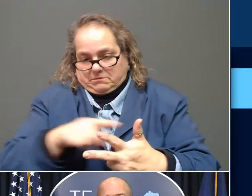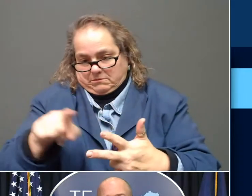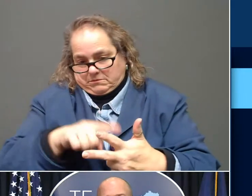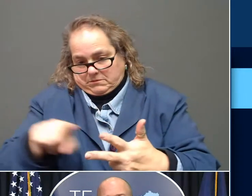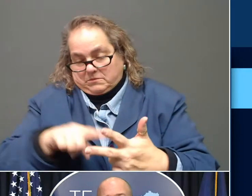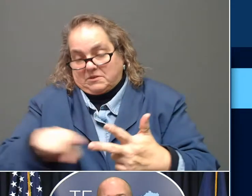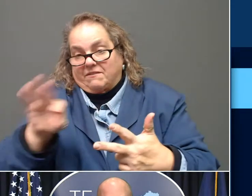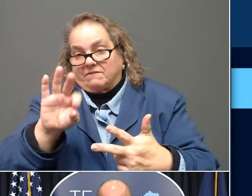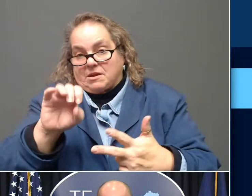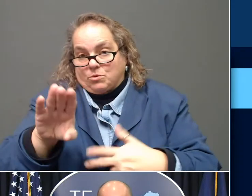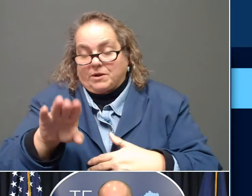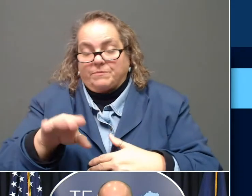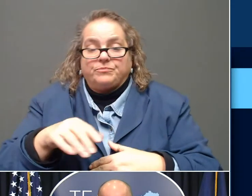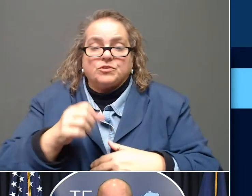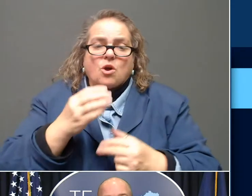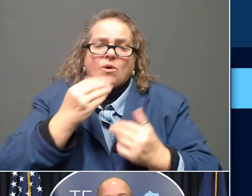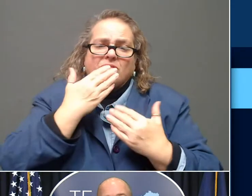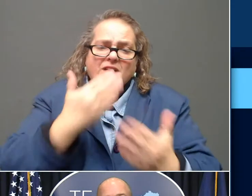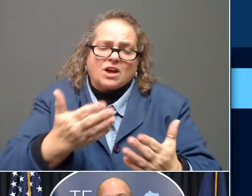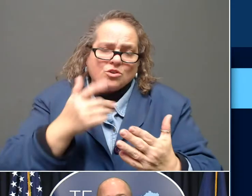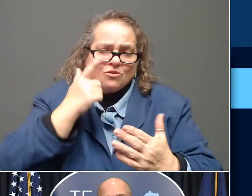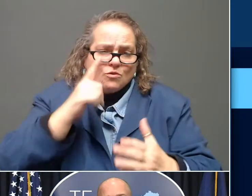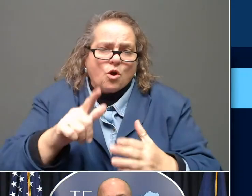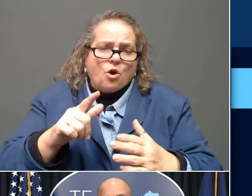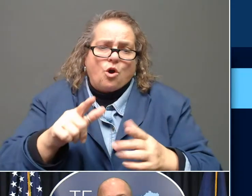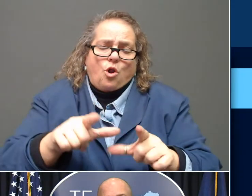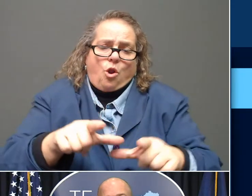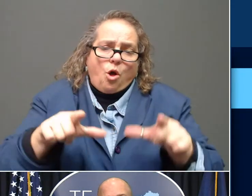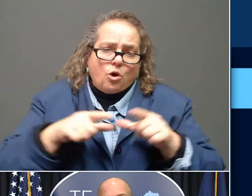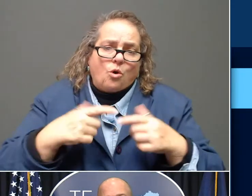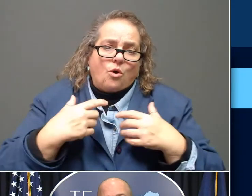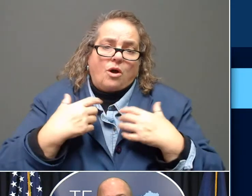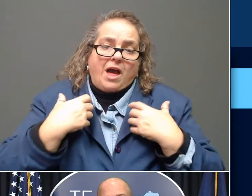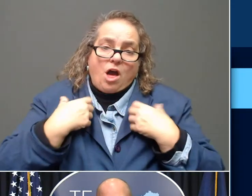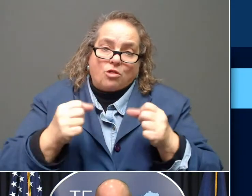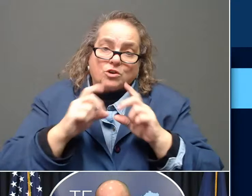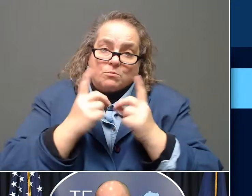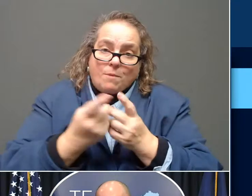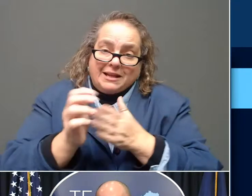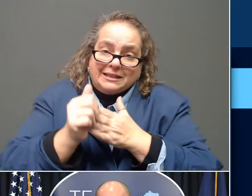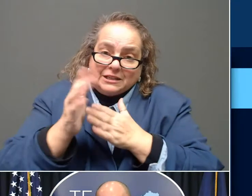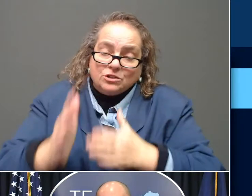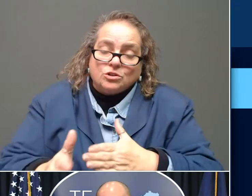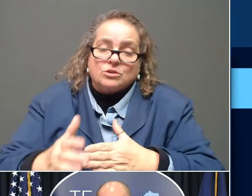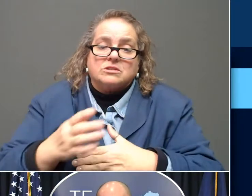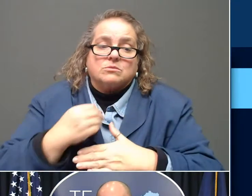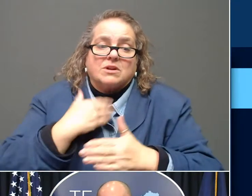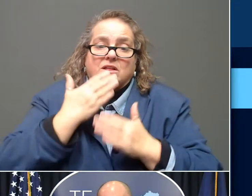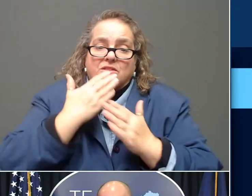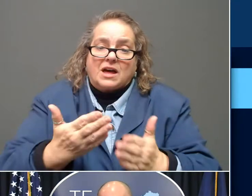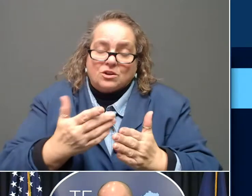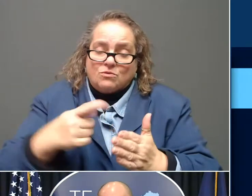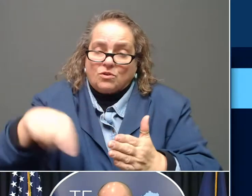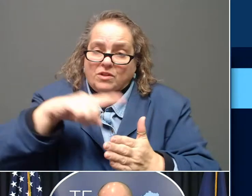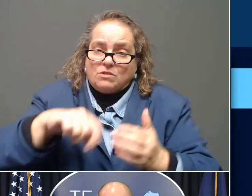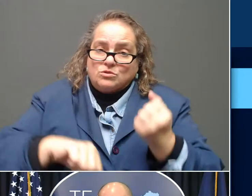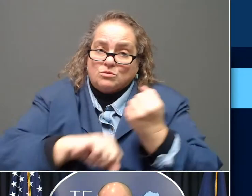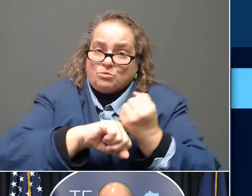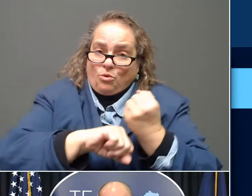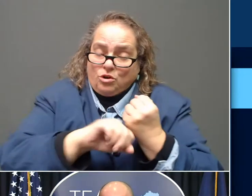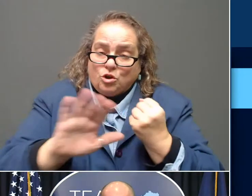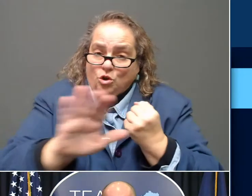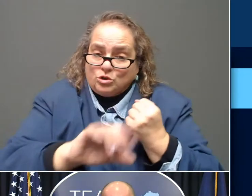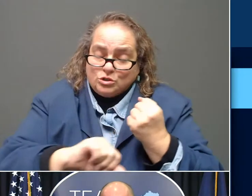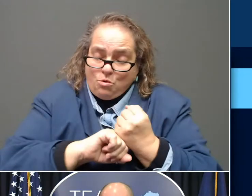shipment size. And so now every county will at least get 100 doses of vaccine, or the portion of